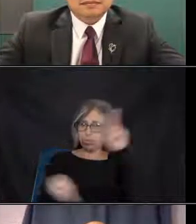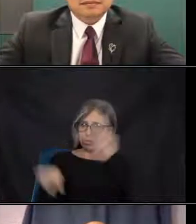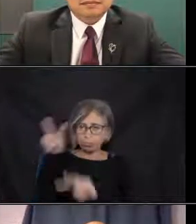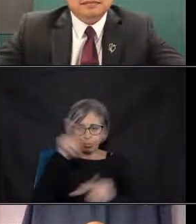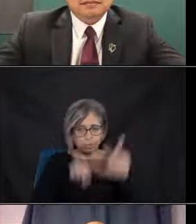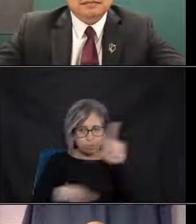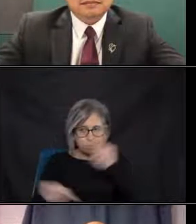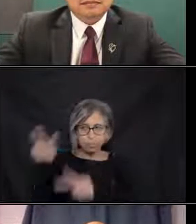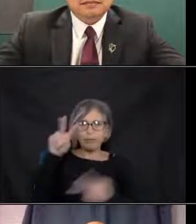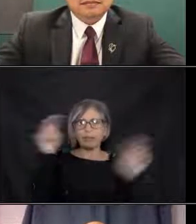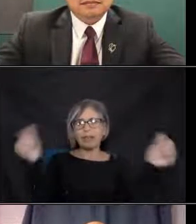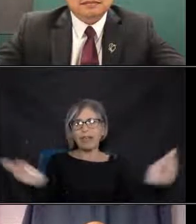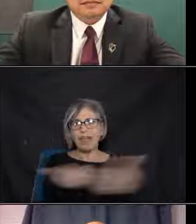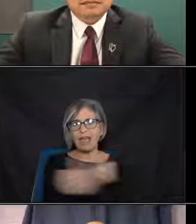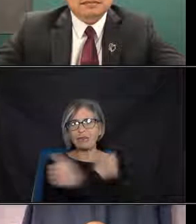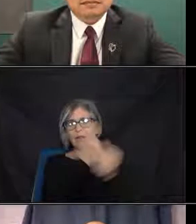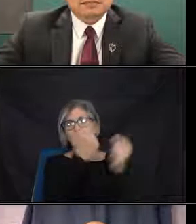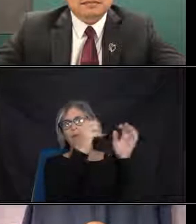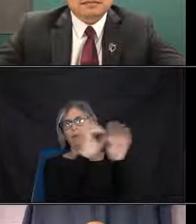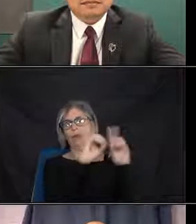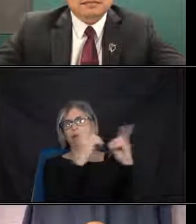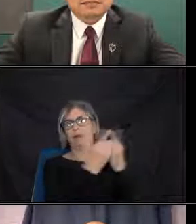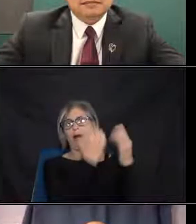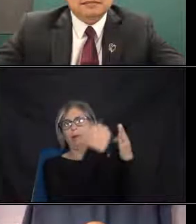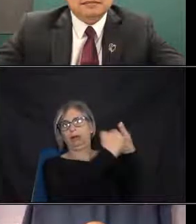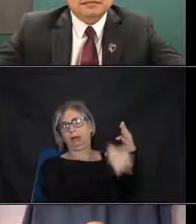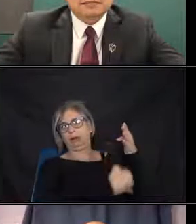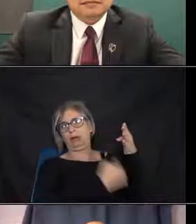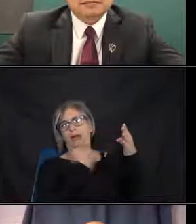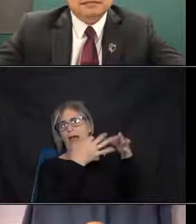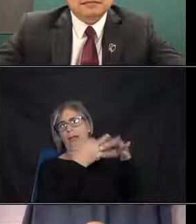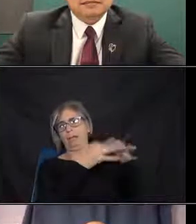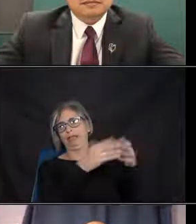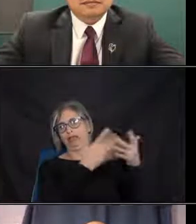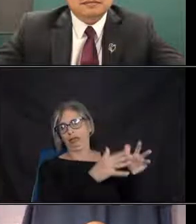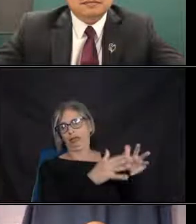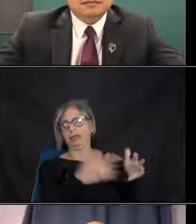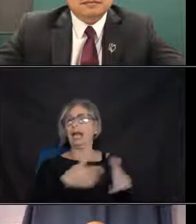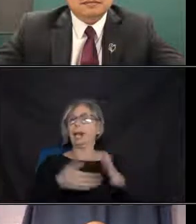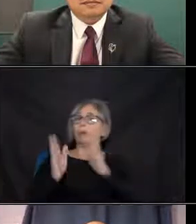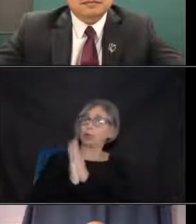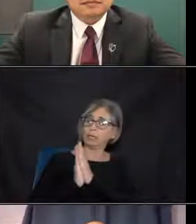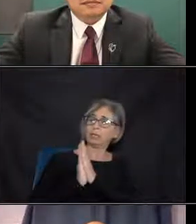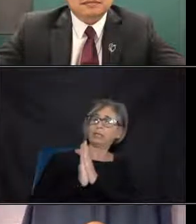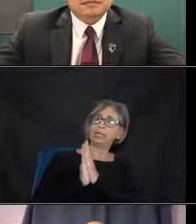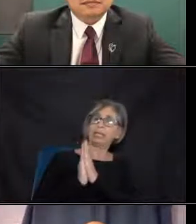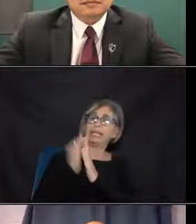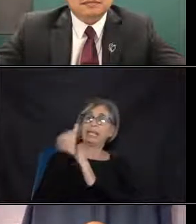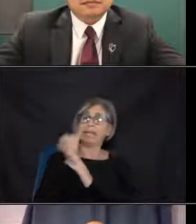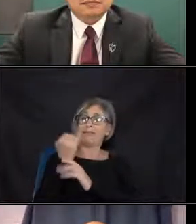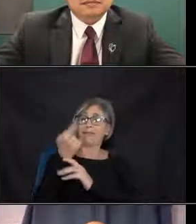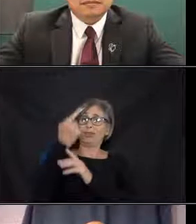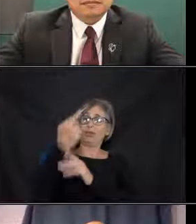of those departments I just mentioned. And so I'm requesting, you know, either quarterly or biannually